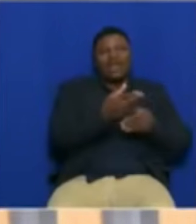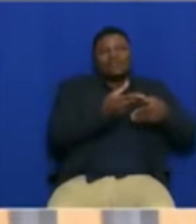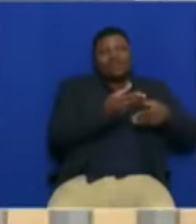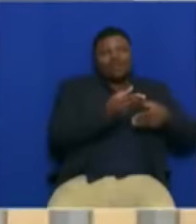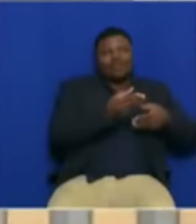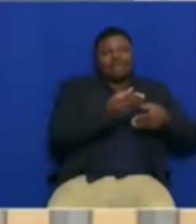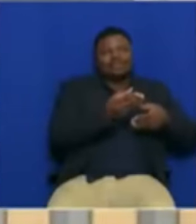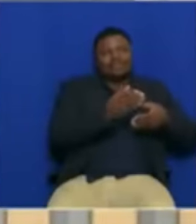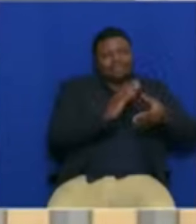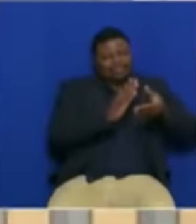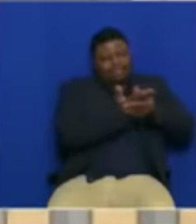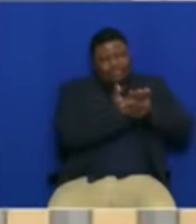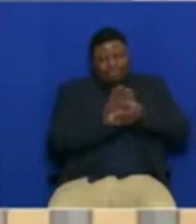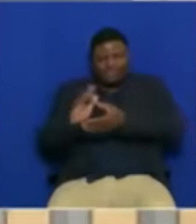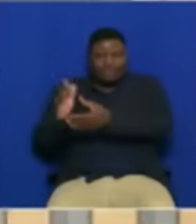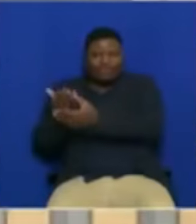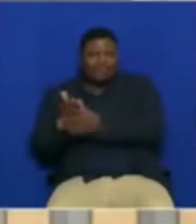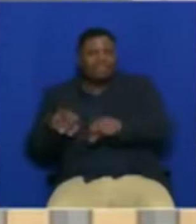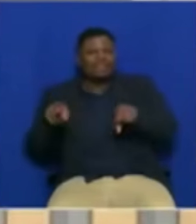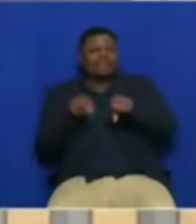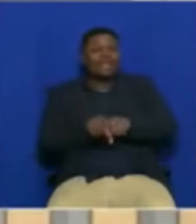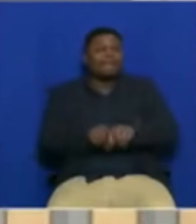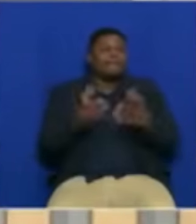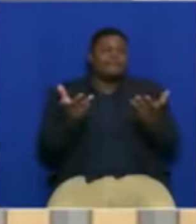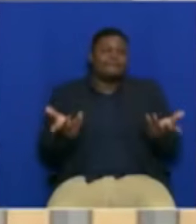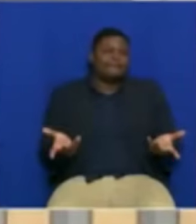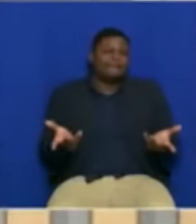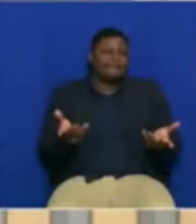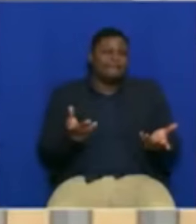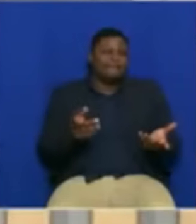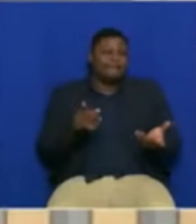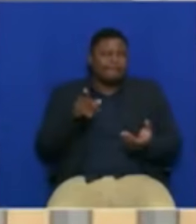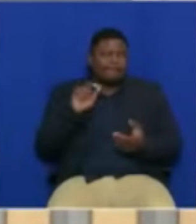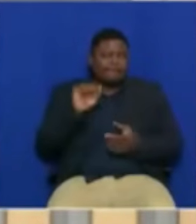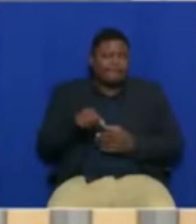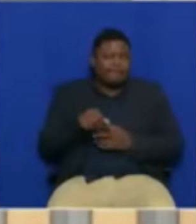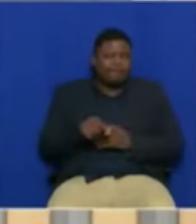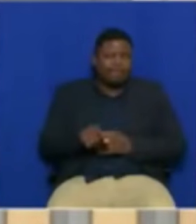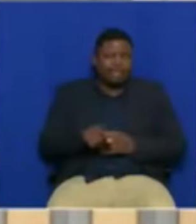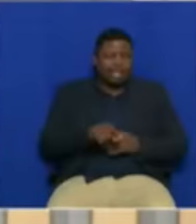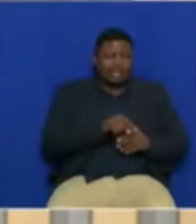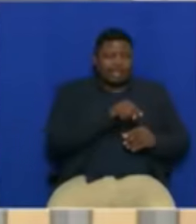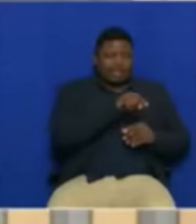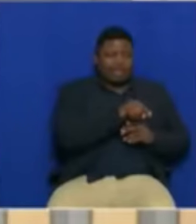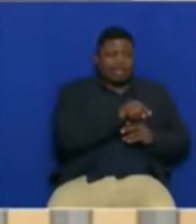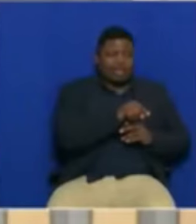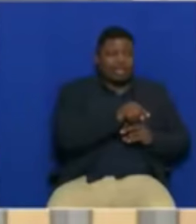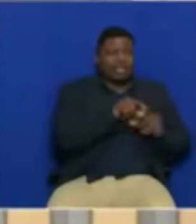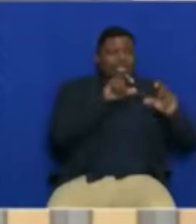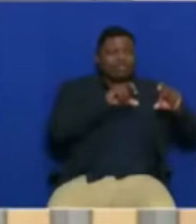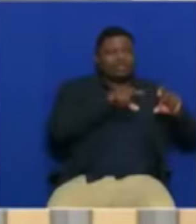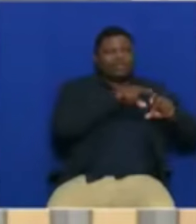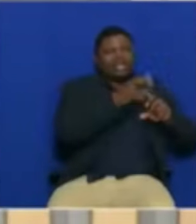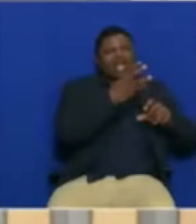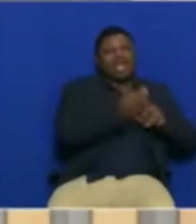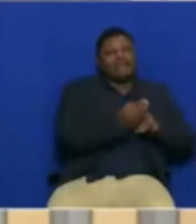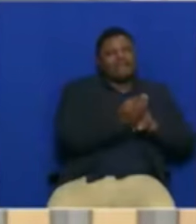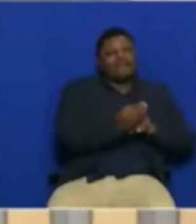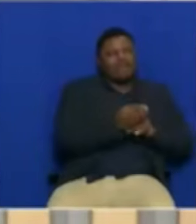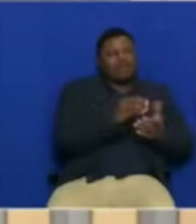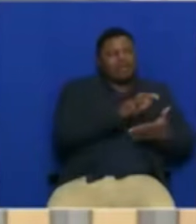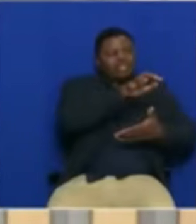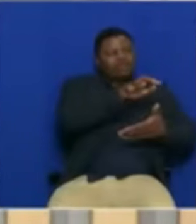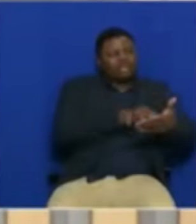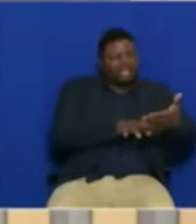Town and the Orlando dockets, or what, they had an A1 statement in it, but those statements were very vague. According